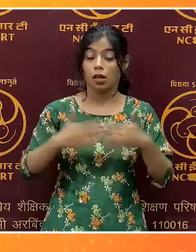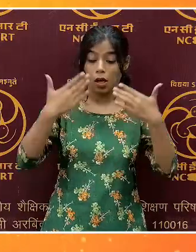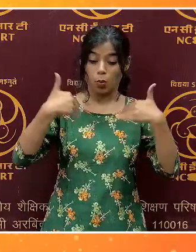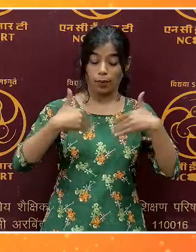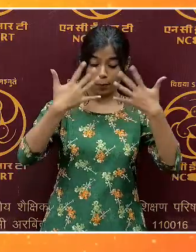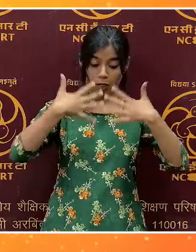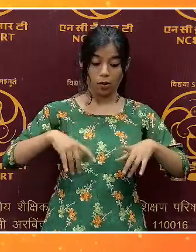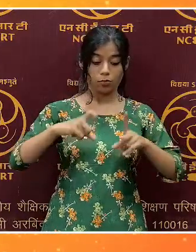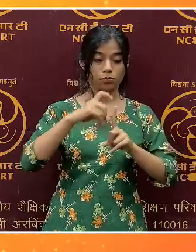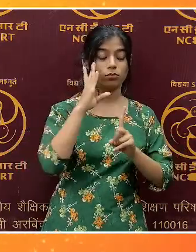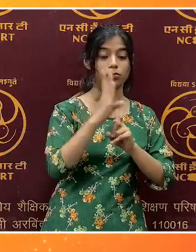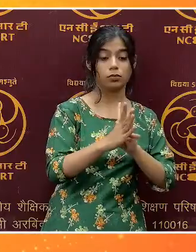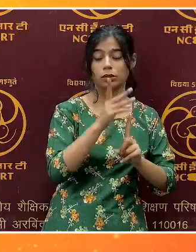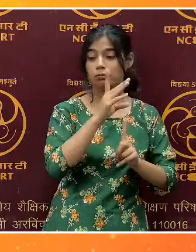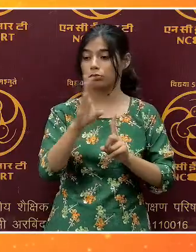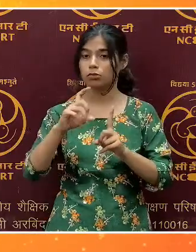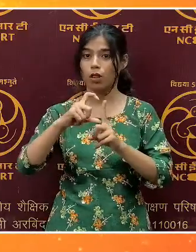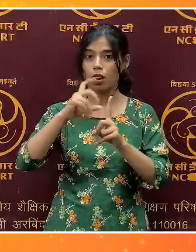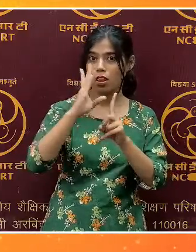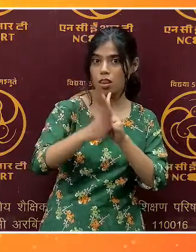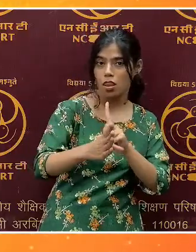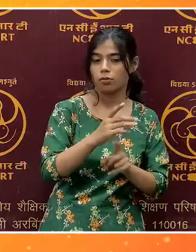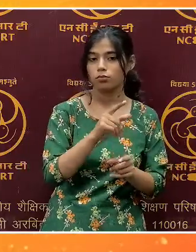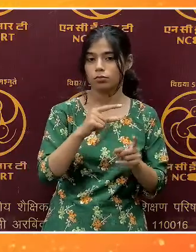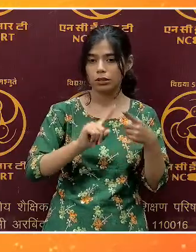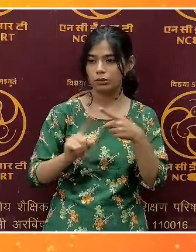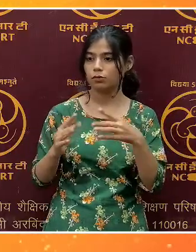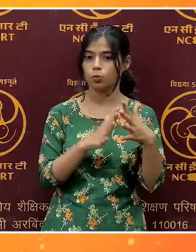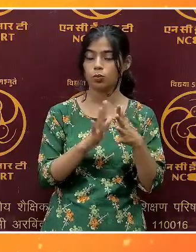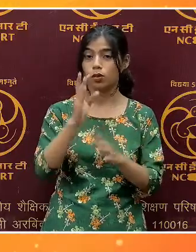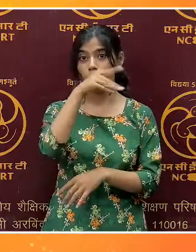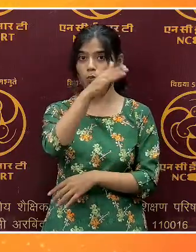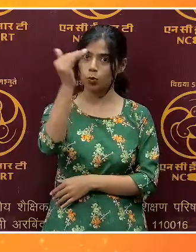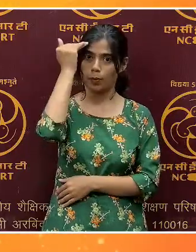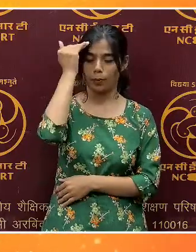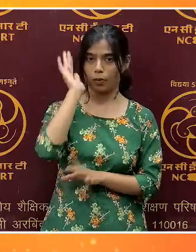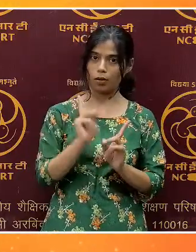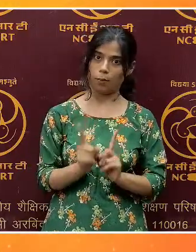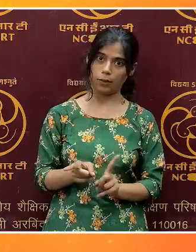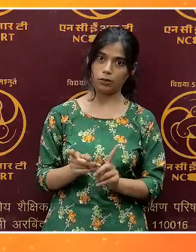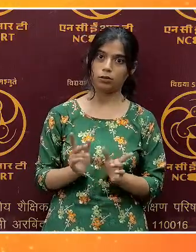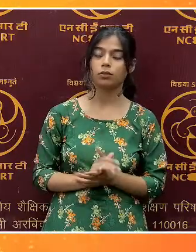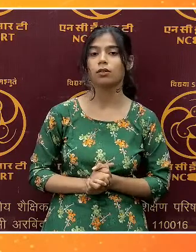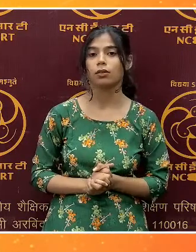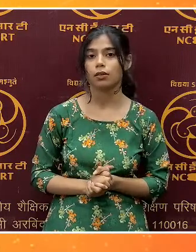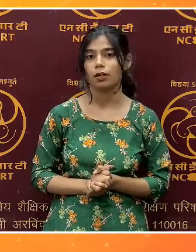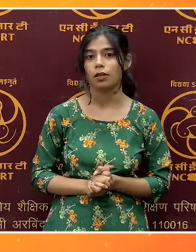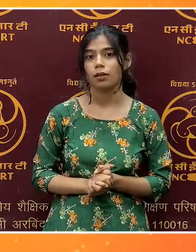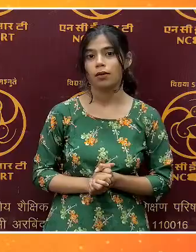is included with this displacement.